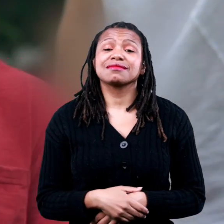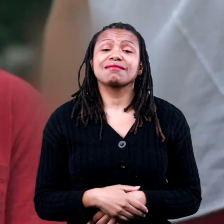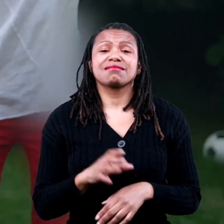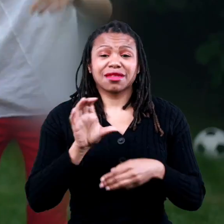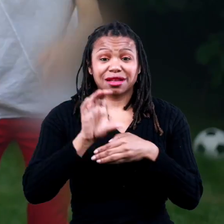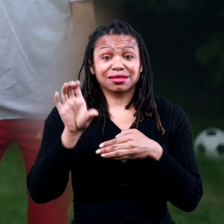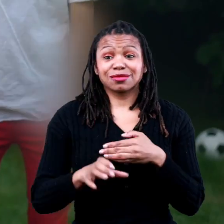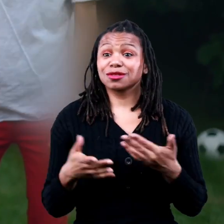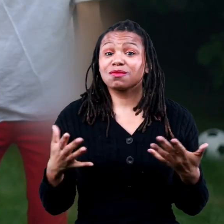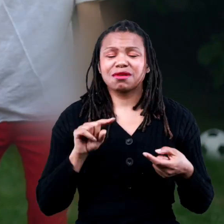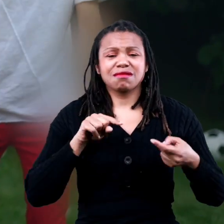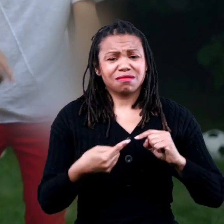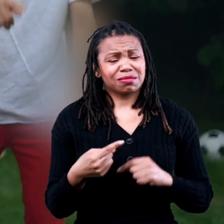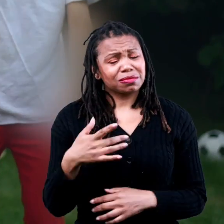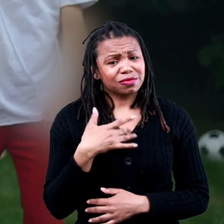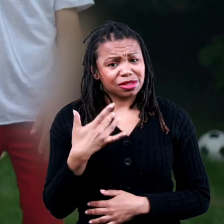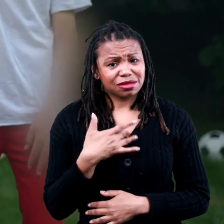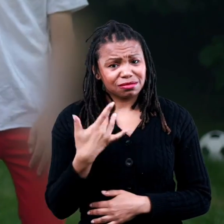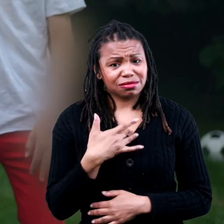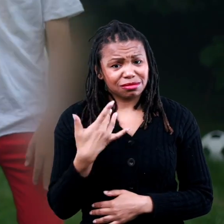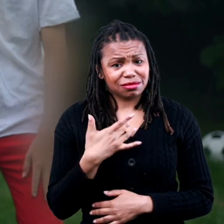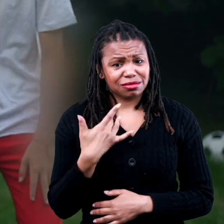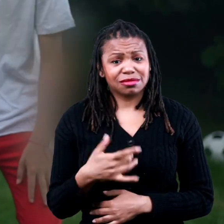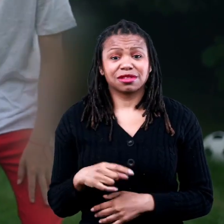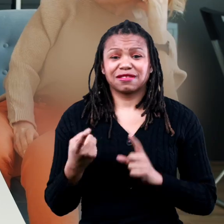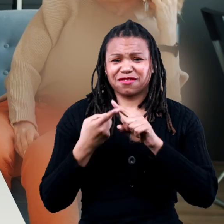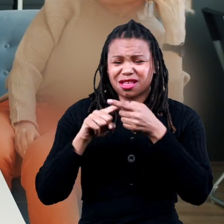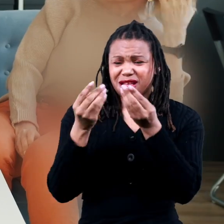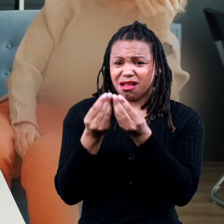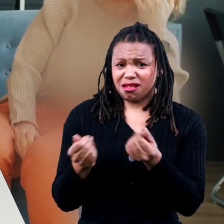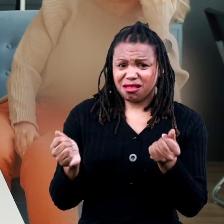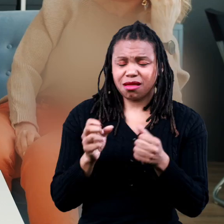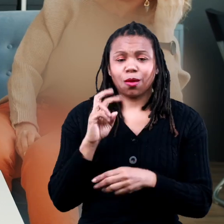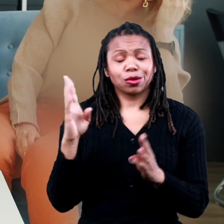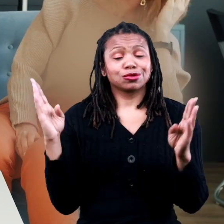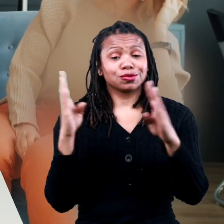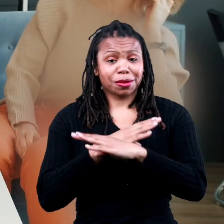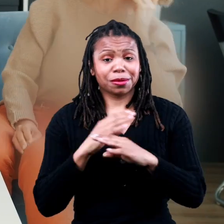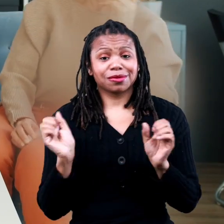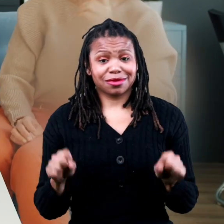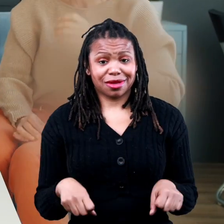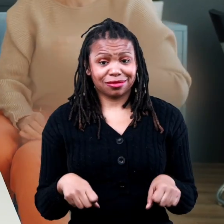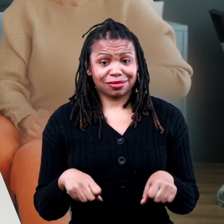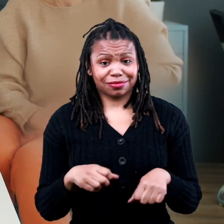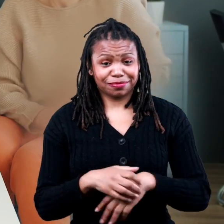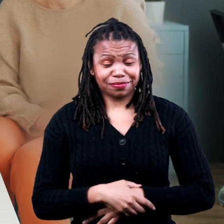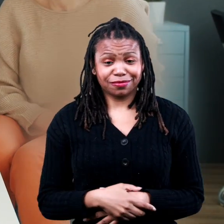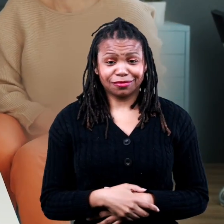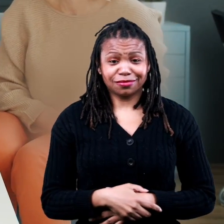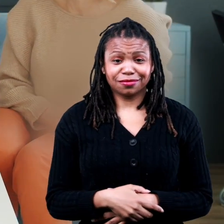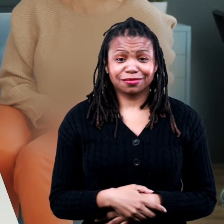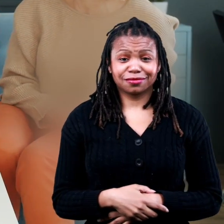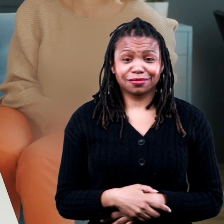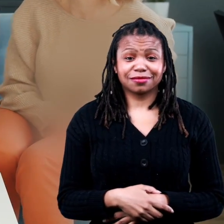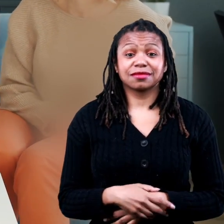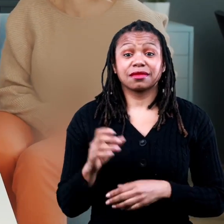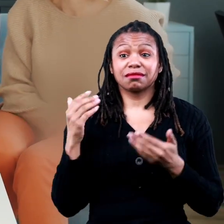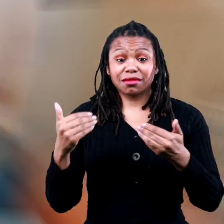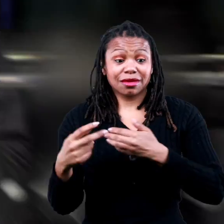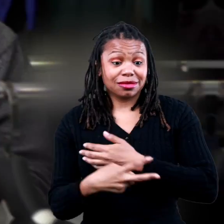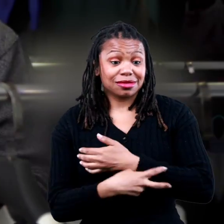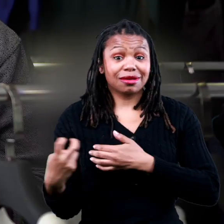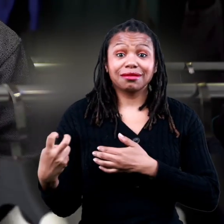tease someone, the consequence could be hurt feelings, a loss of friendships, or getting into